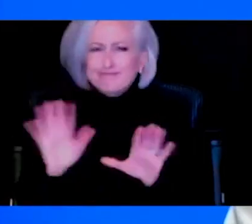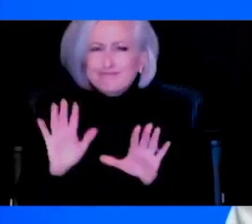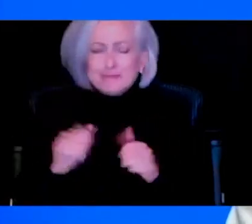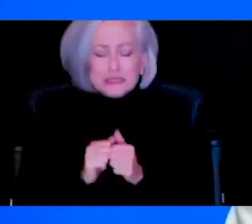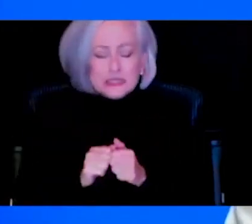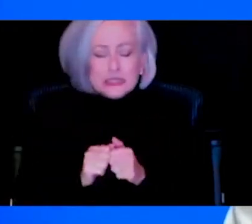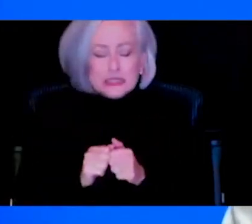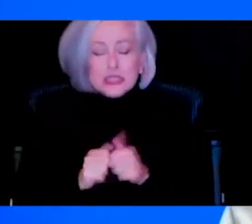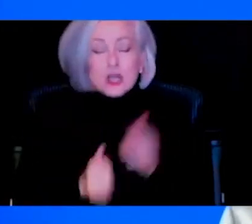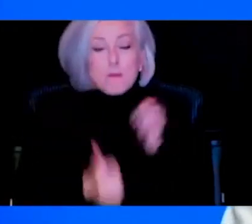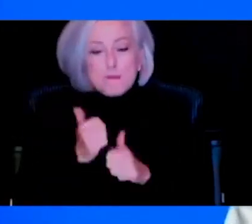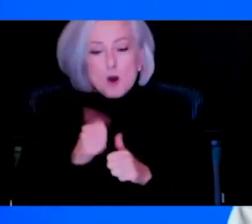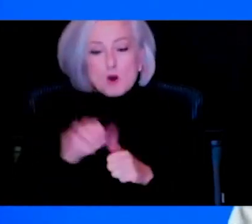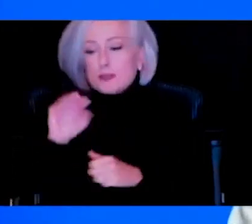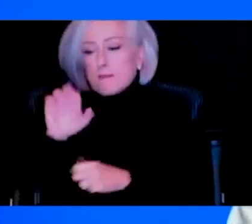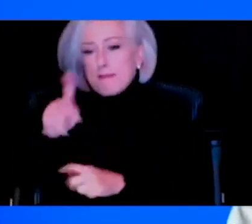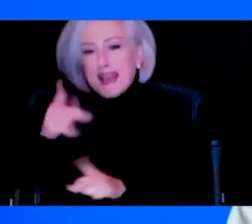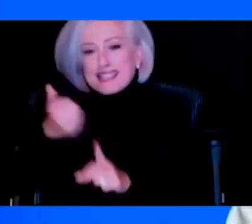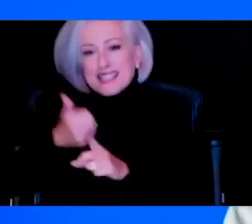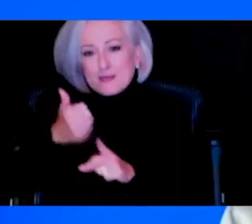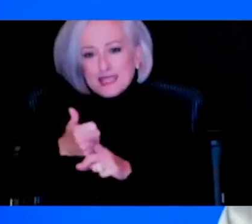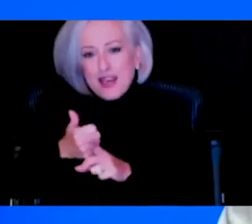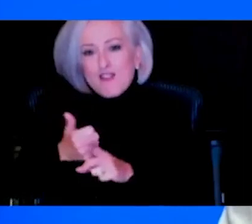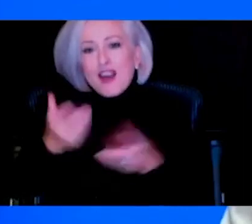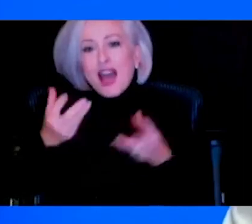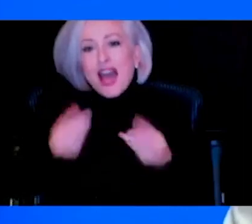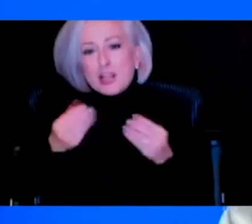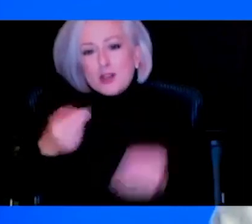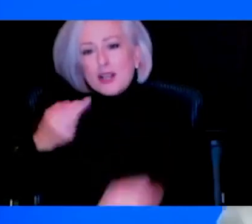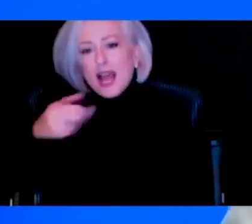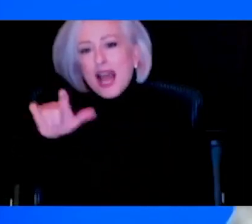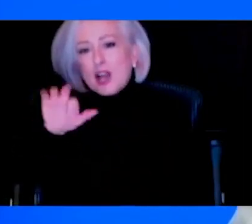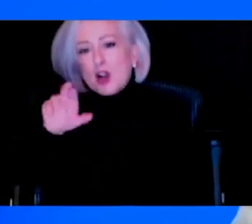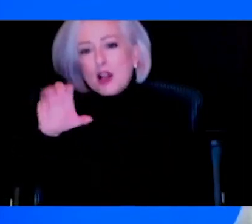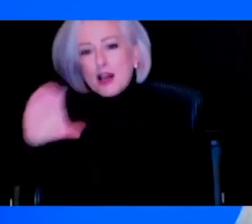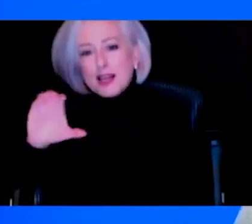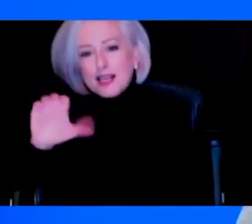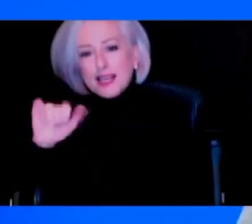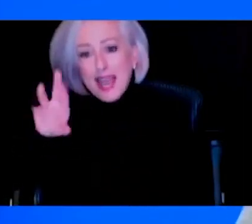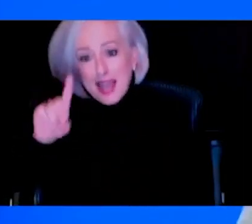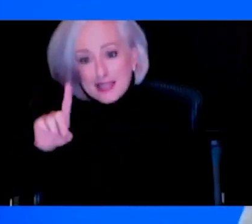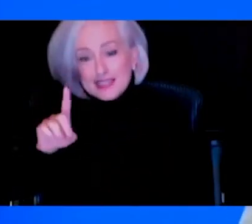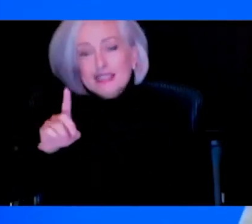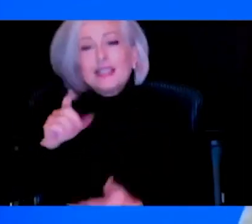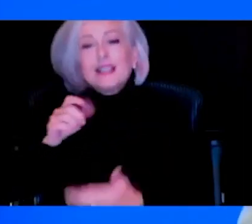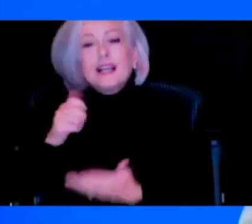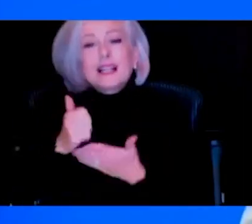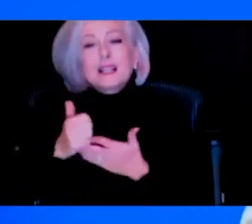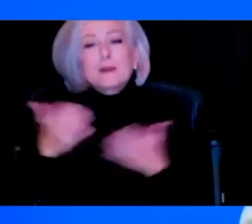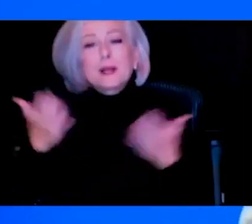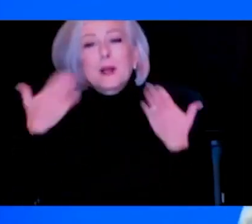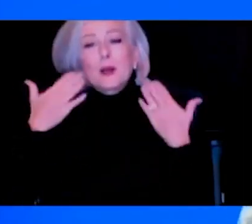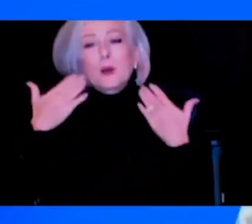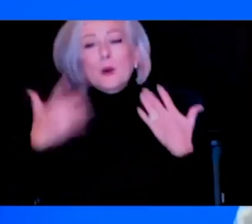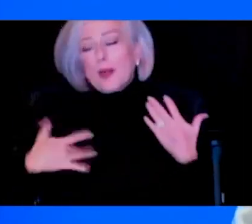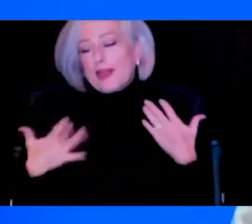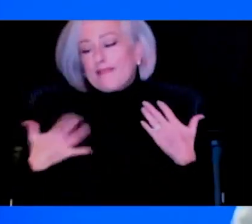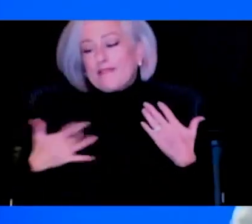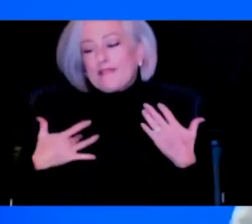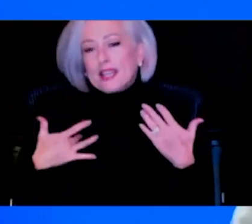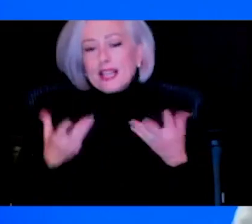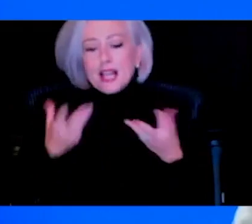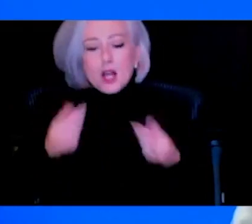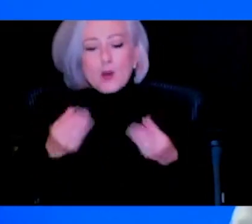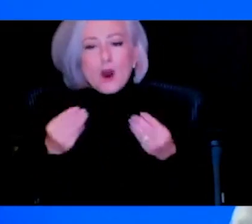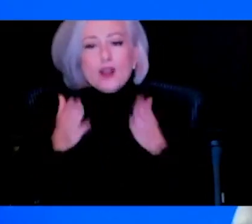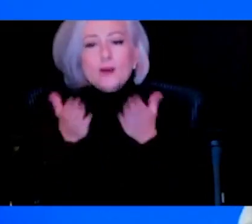are hydrating, they have a little bit of hyaluronic acid in it, so they kind of give you a nice cooling sensation, nice hydration, but they're not going